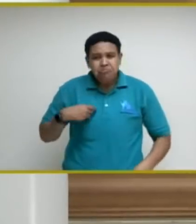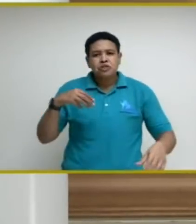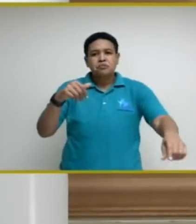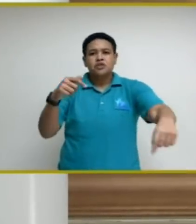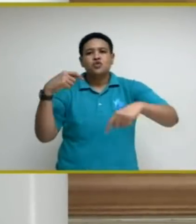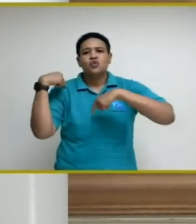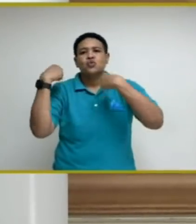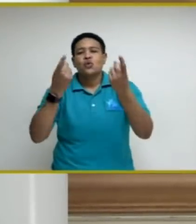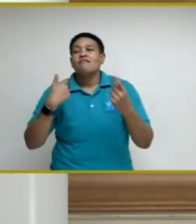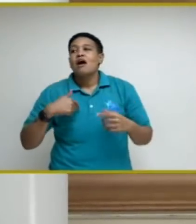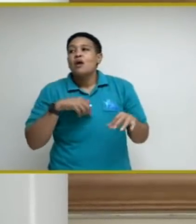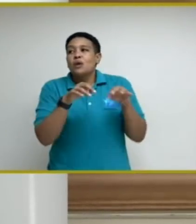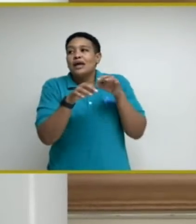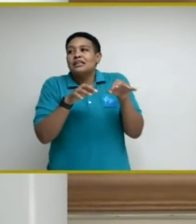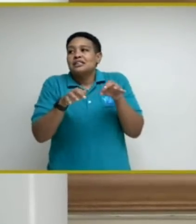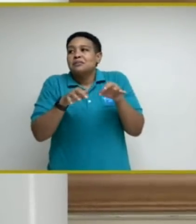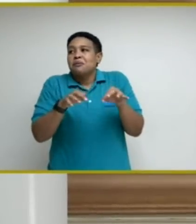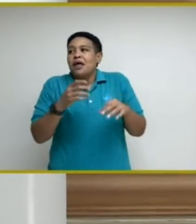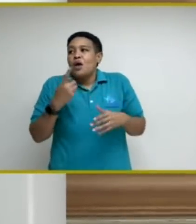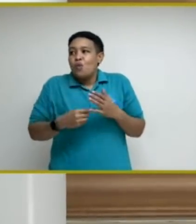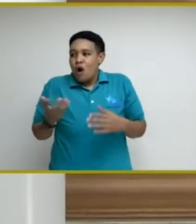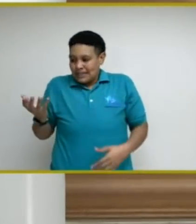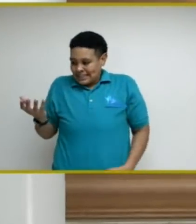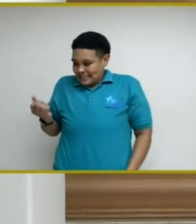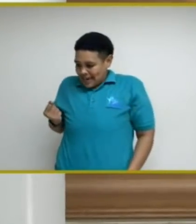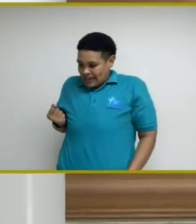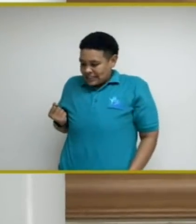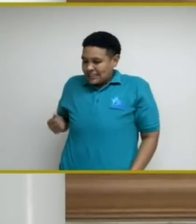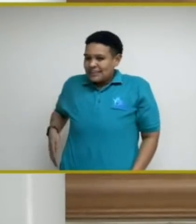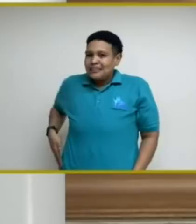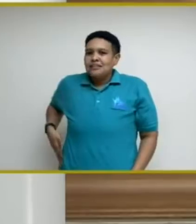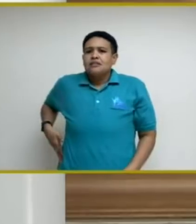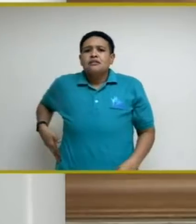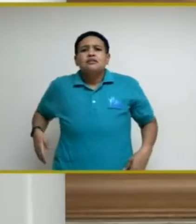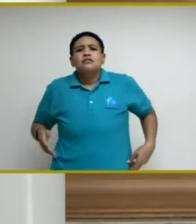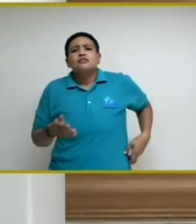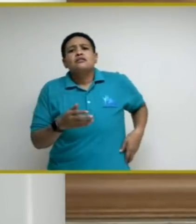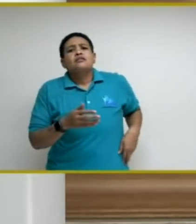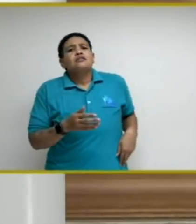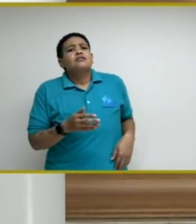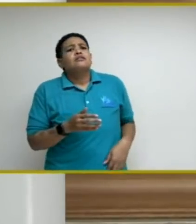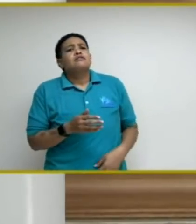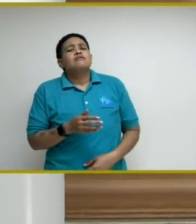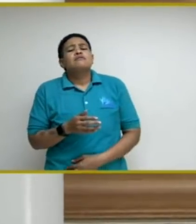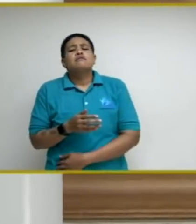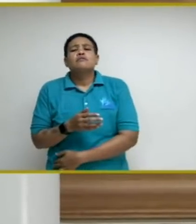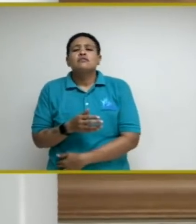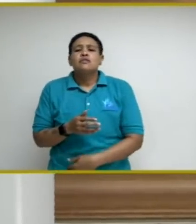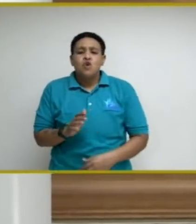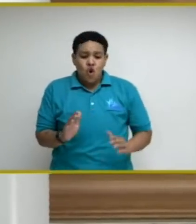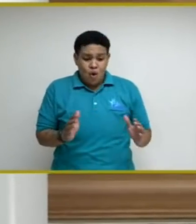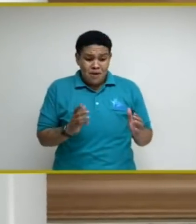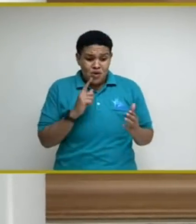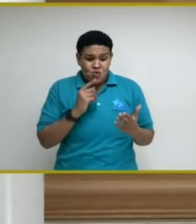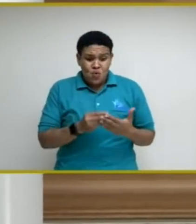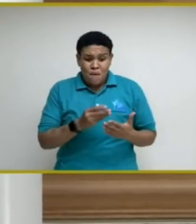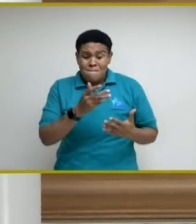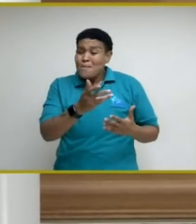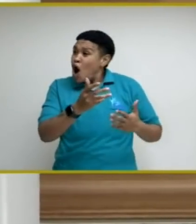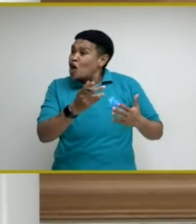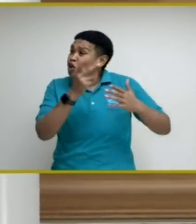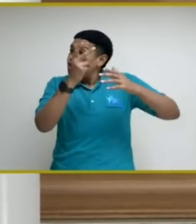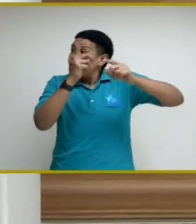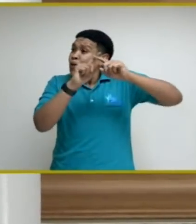the donated versus purchased vaccines. There are two methods of achieving vaccine